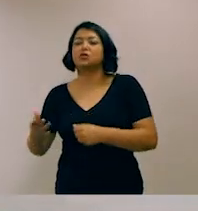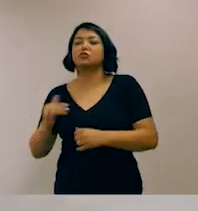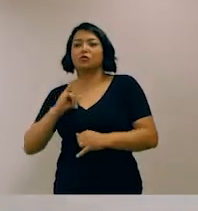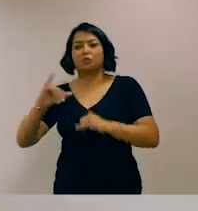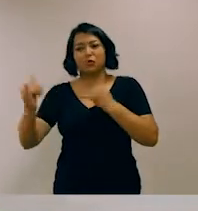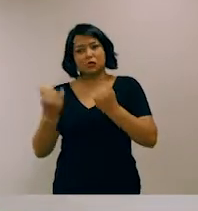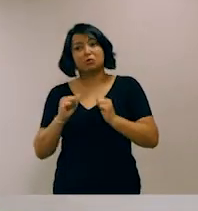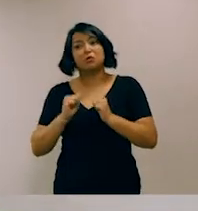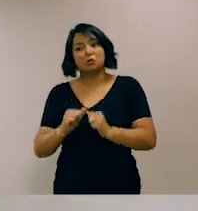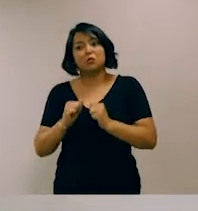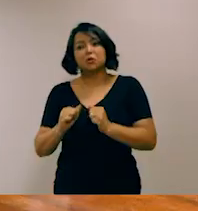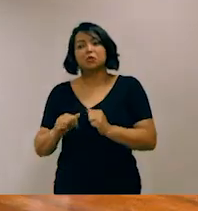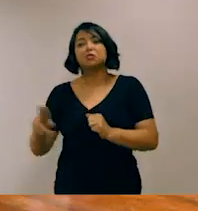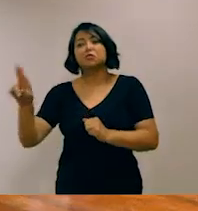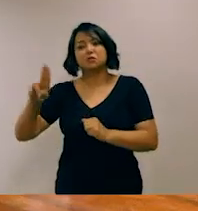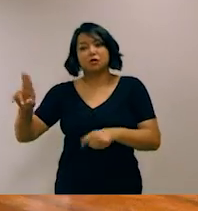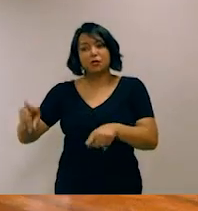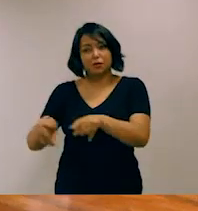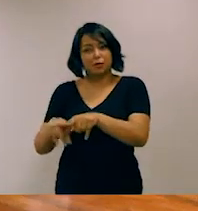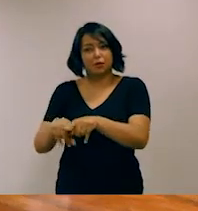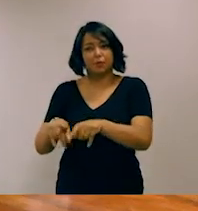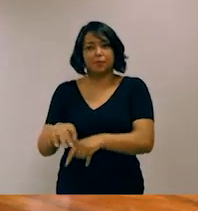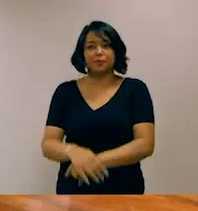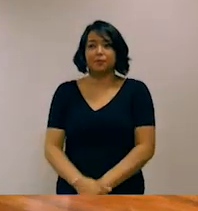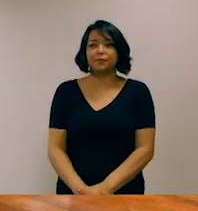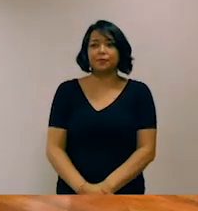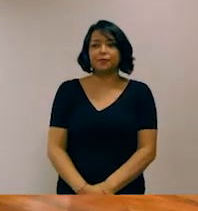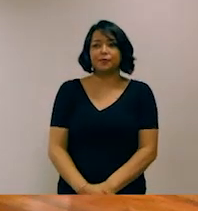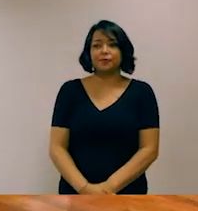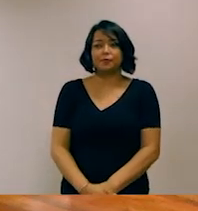for sure I'm going to take into consideration for the future.